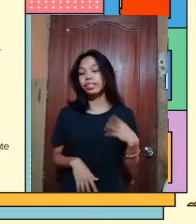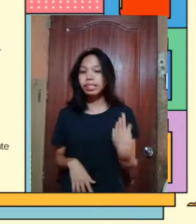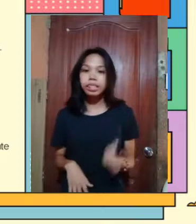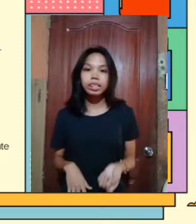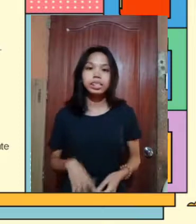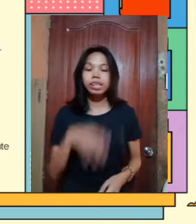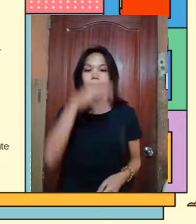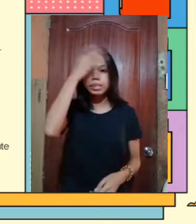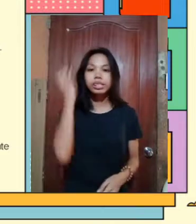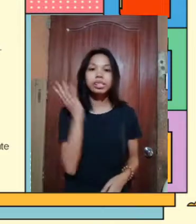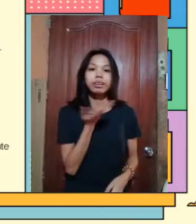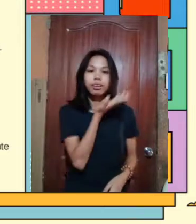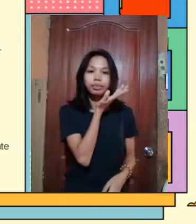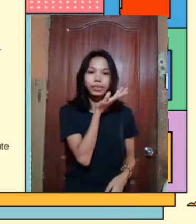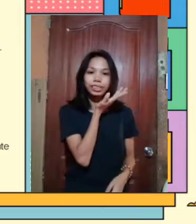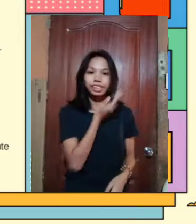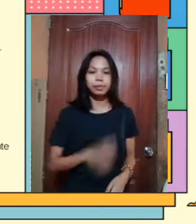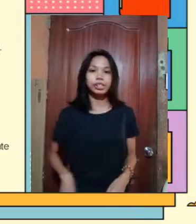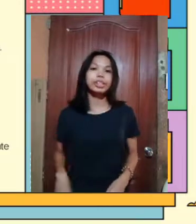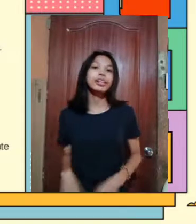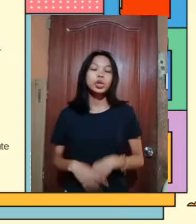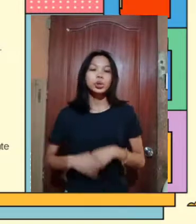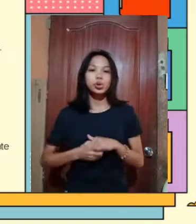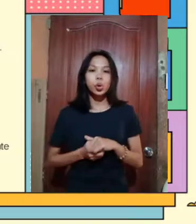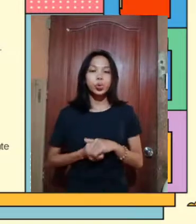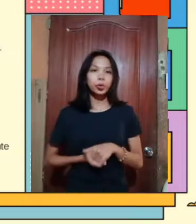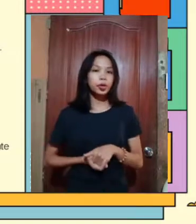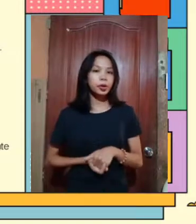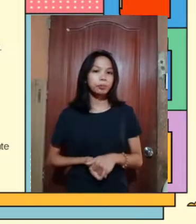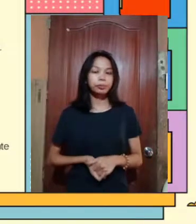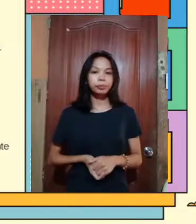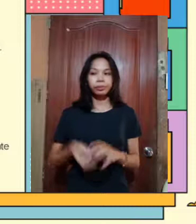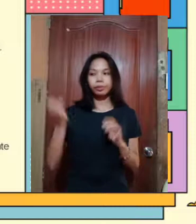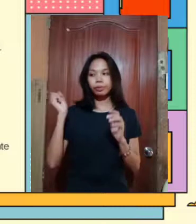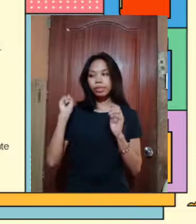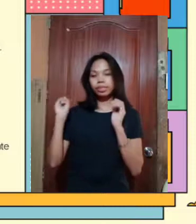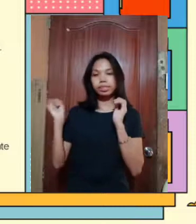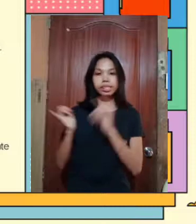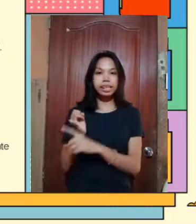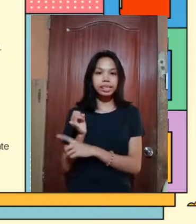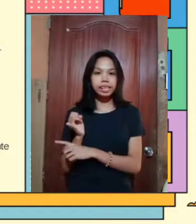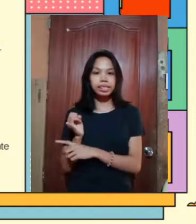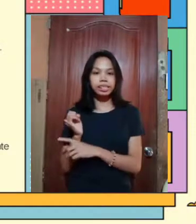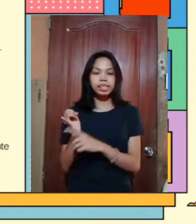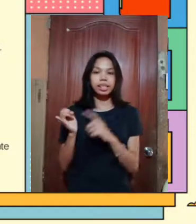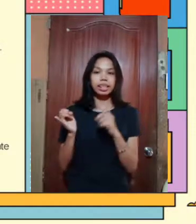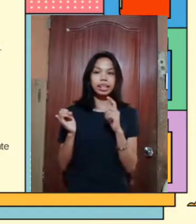are identical except the facial expression. So first is the not